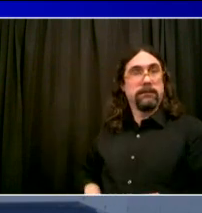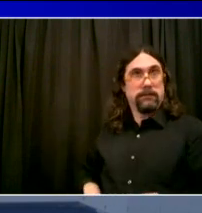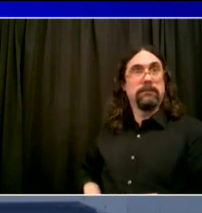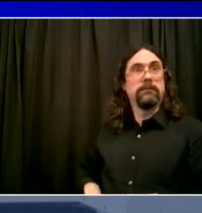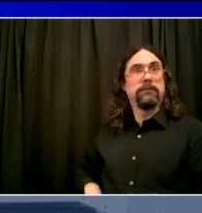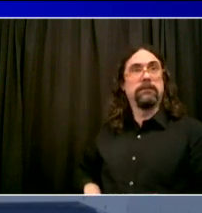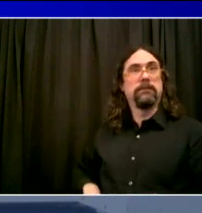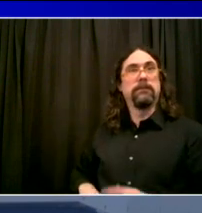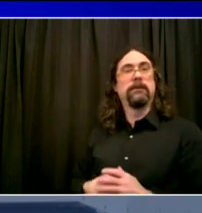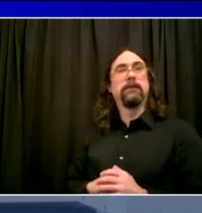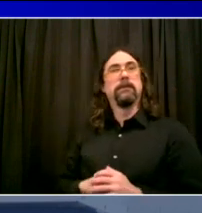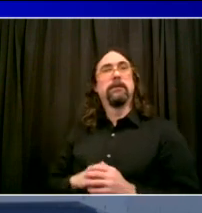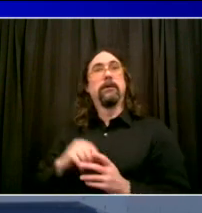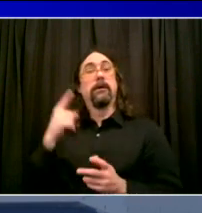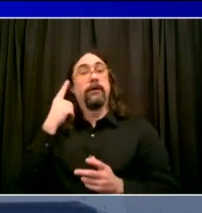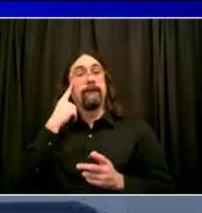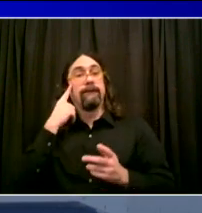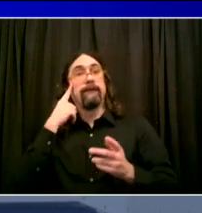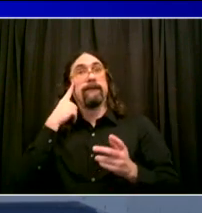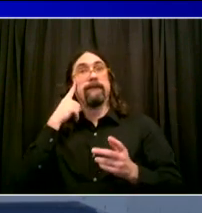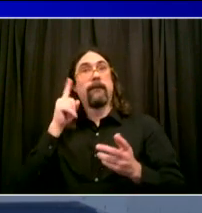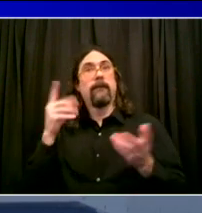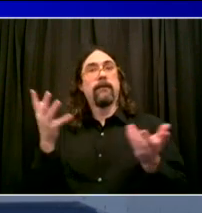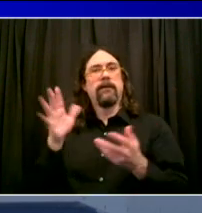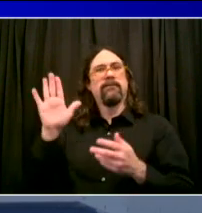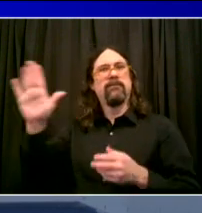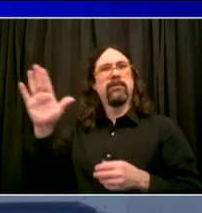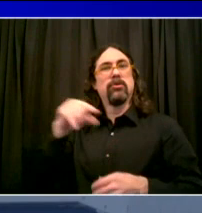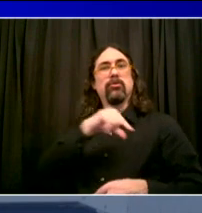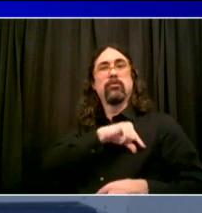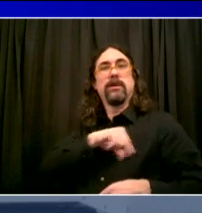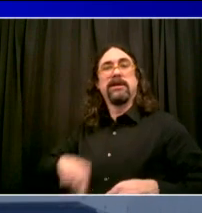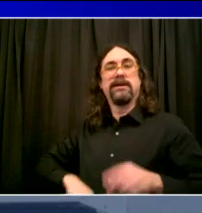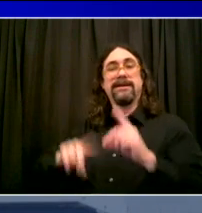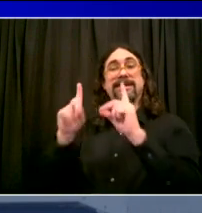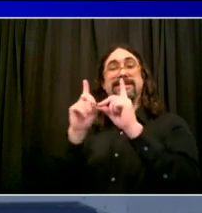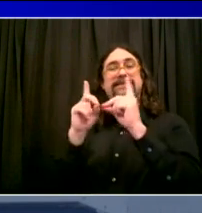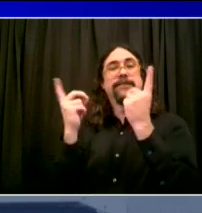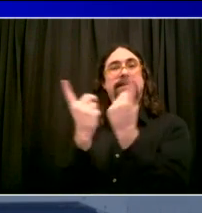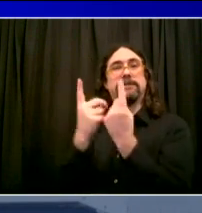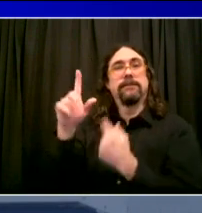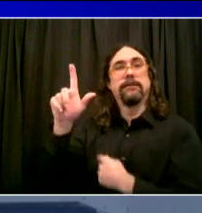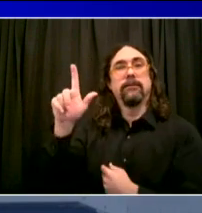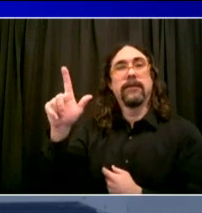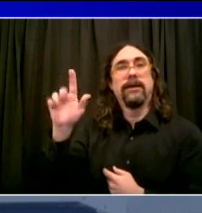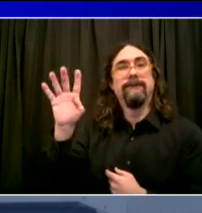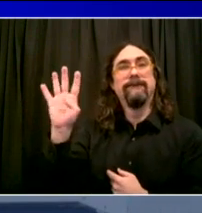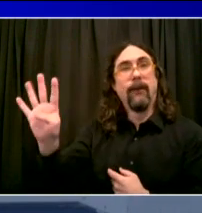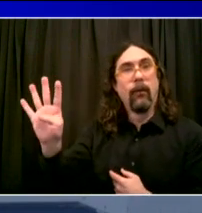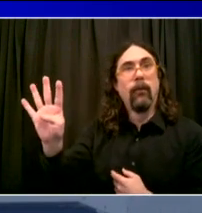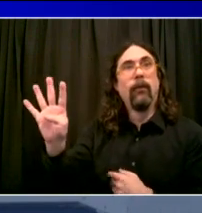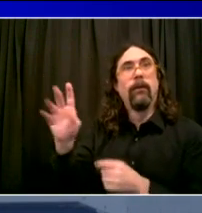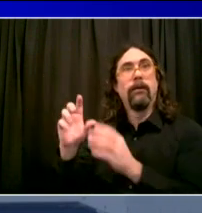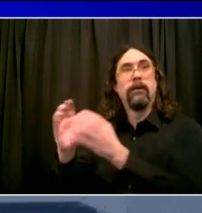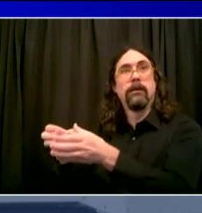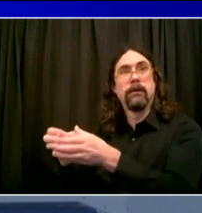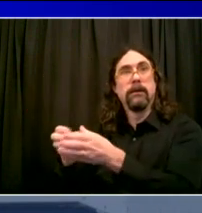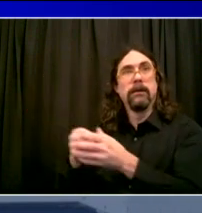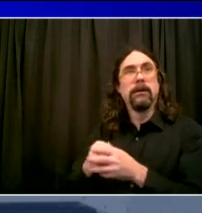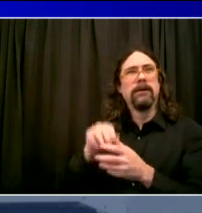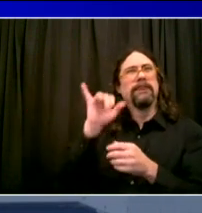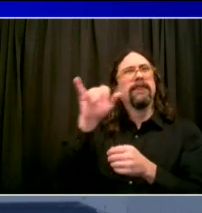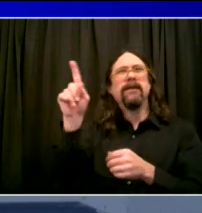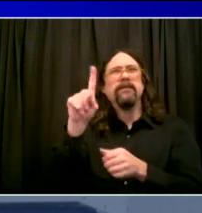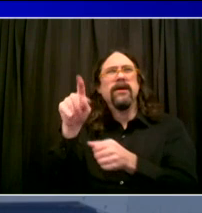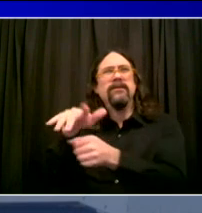Meadows, Jamaica, Kew Gardens, Hollis, and more. Pieces of all those neighborhoods are part of District 24. Polls are open. They